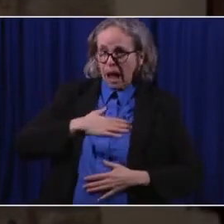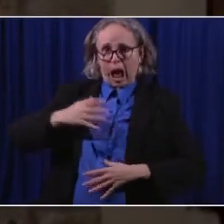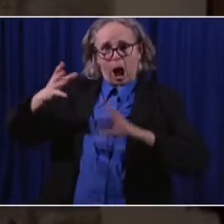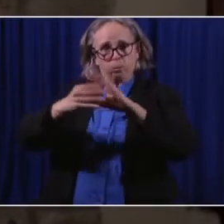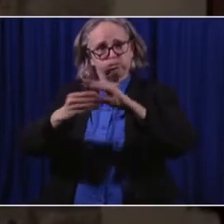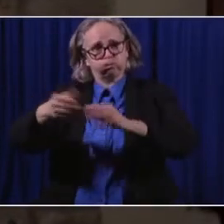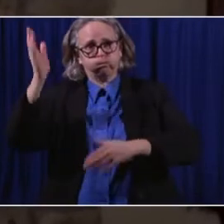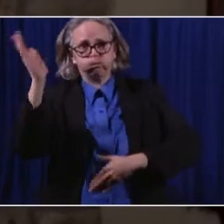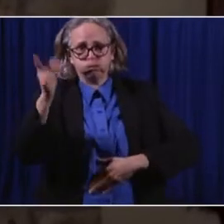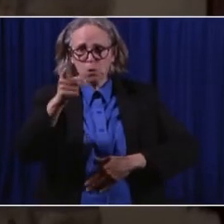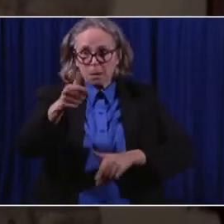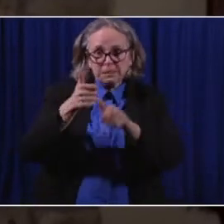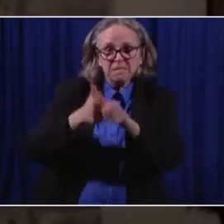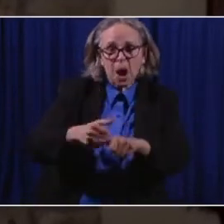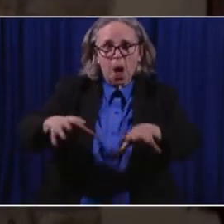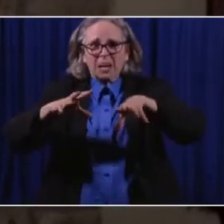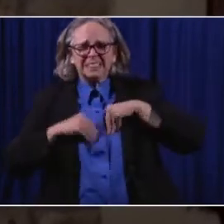to that.